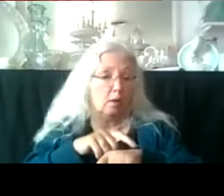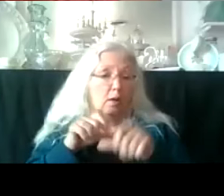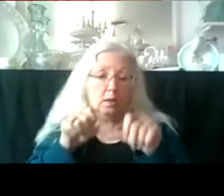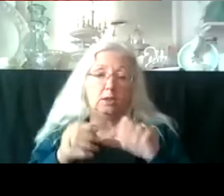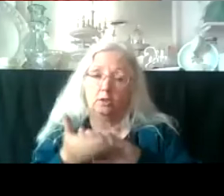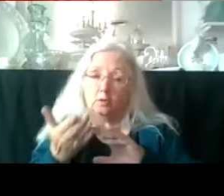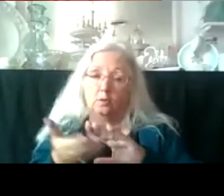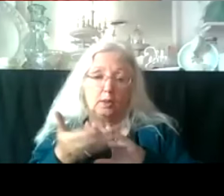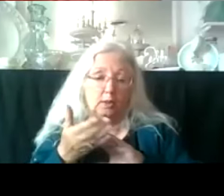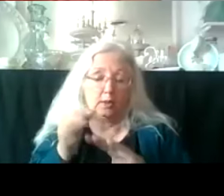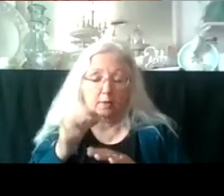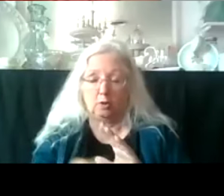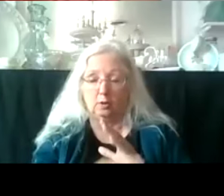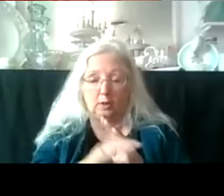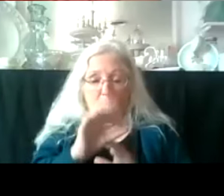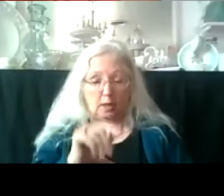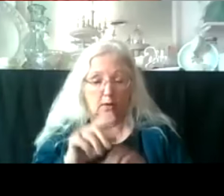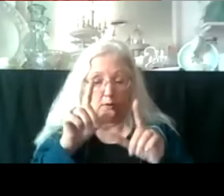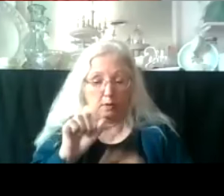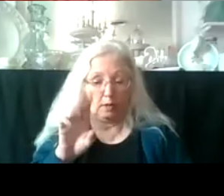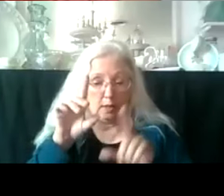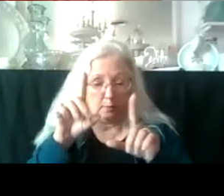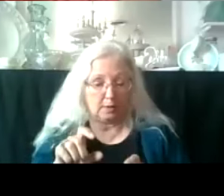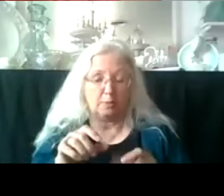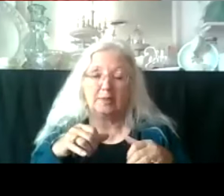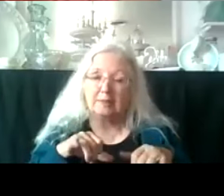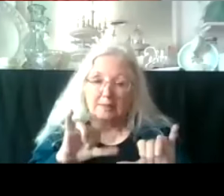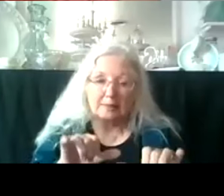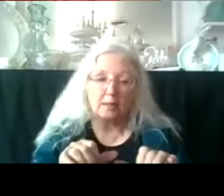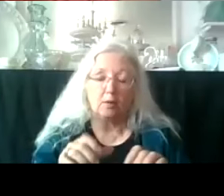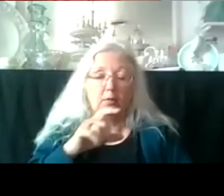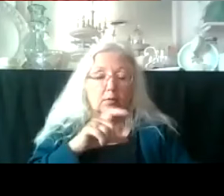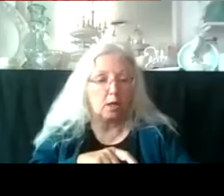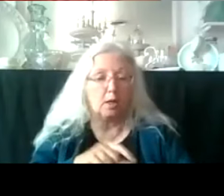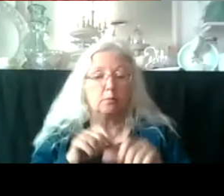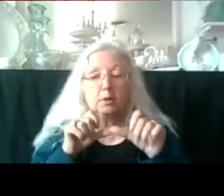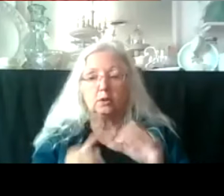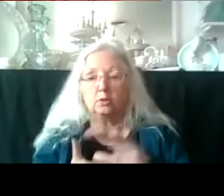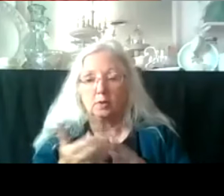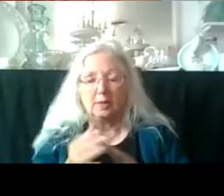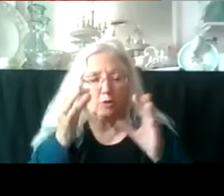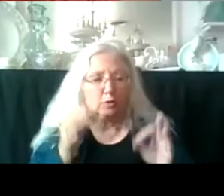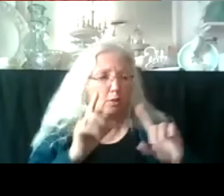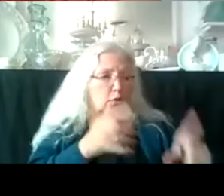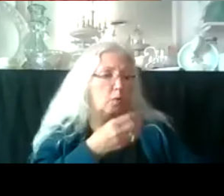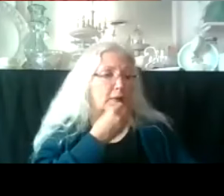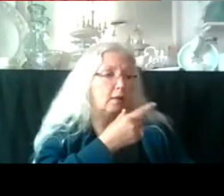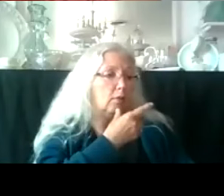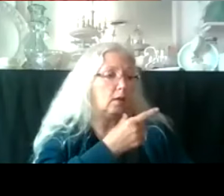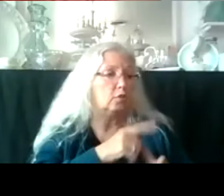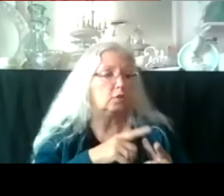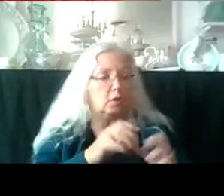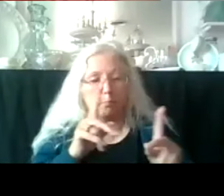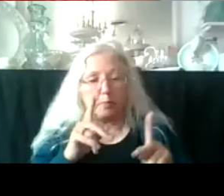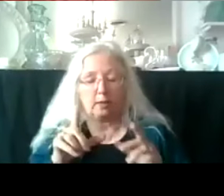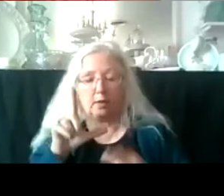kicked out of the lab exam, the clock keeps running on that. So if it takes you, if you decide to go and have lunch and come back and then try to log on, then